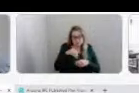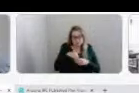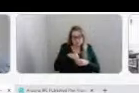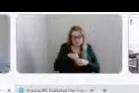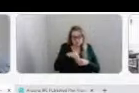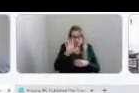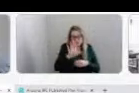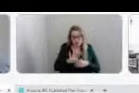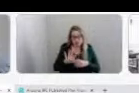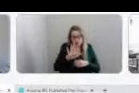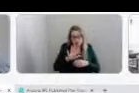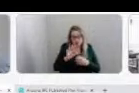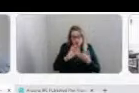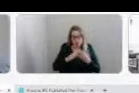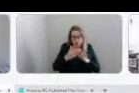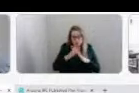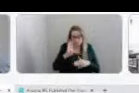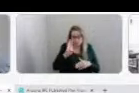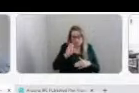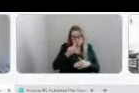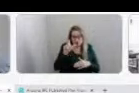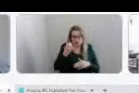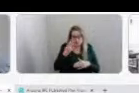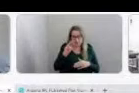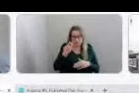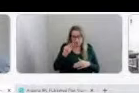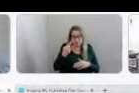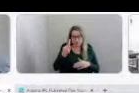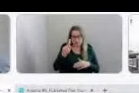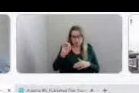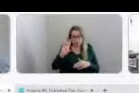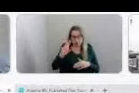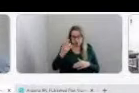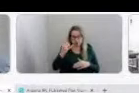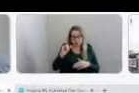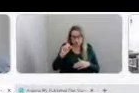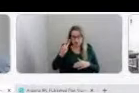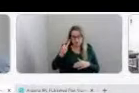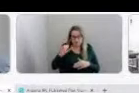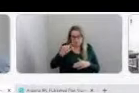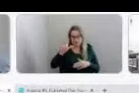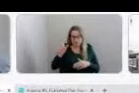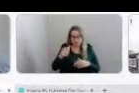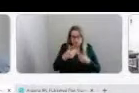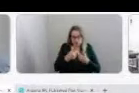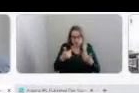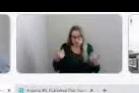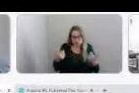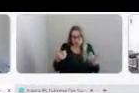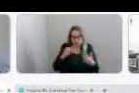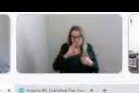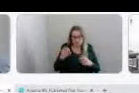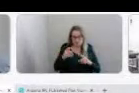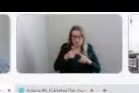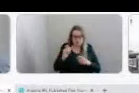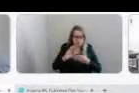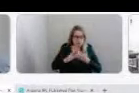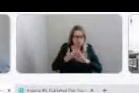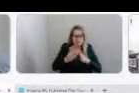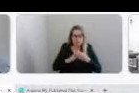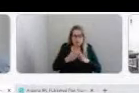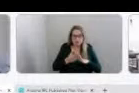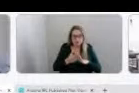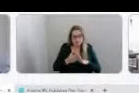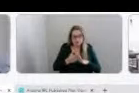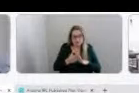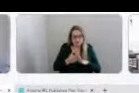areas and communities such as belmont katrina village and mountain air which are currently being divided off from the city by